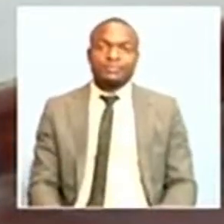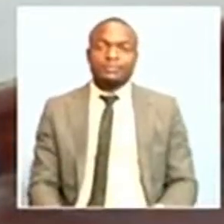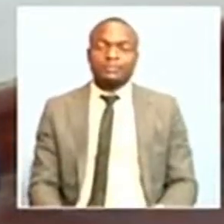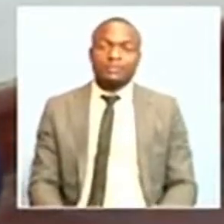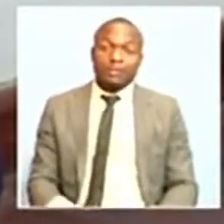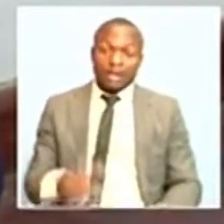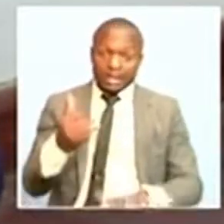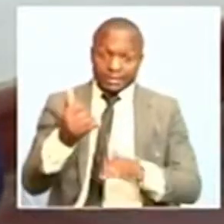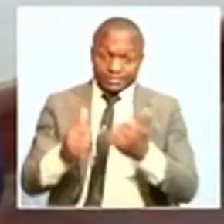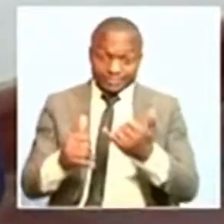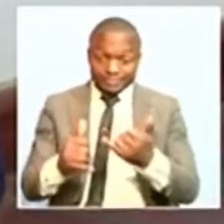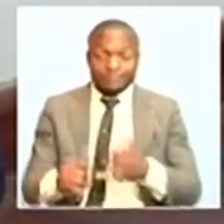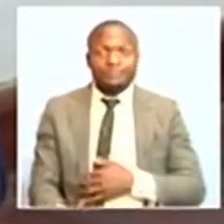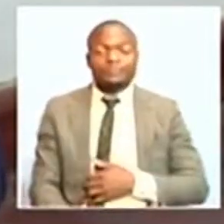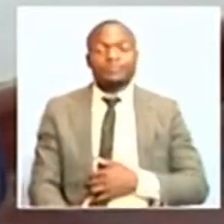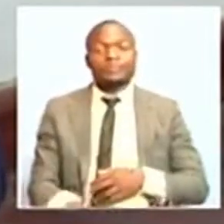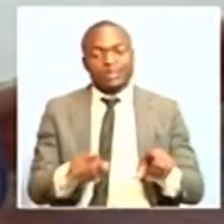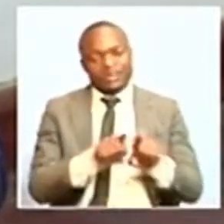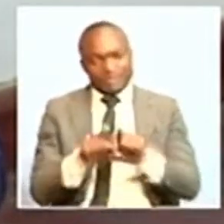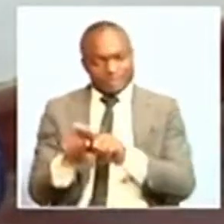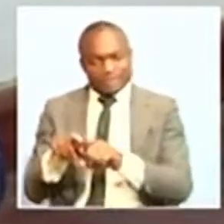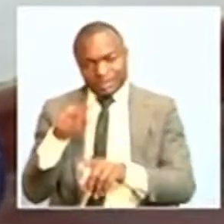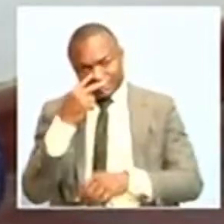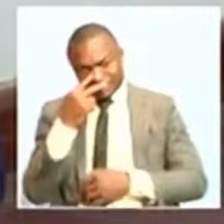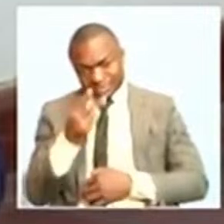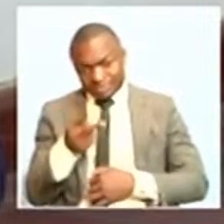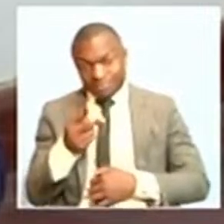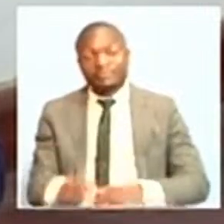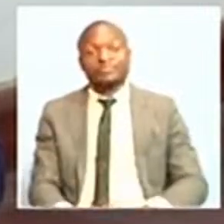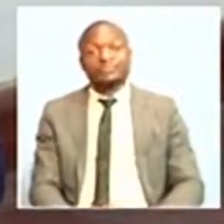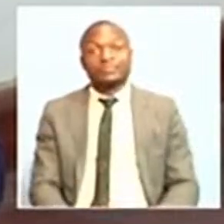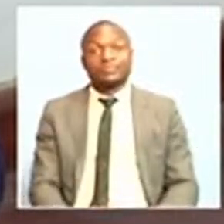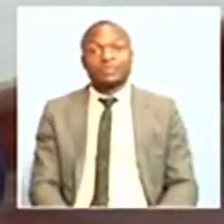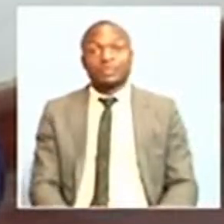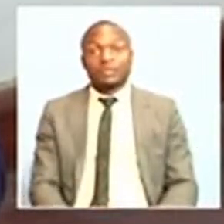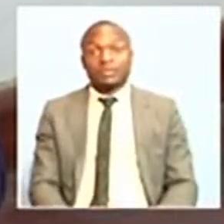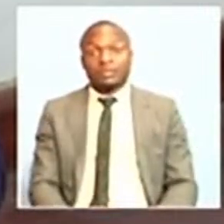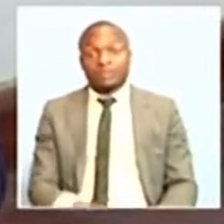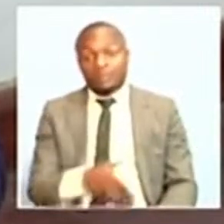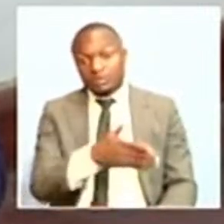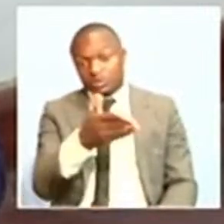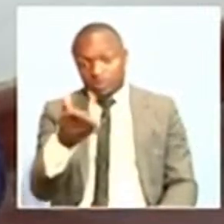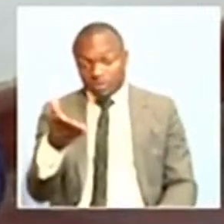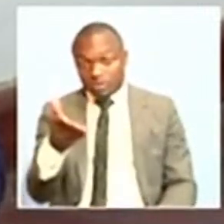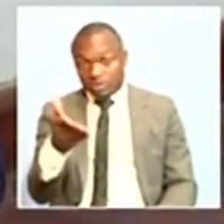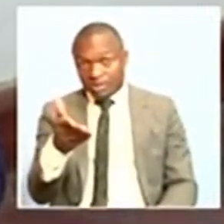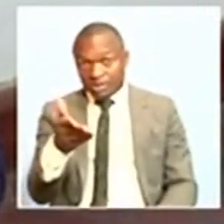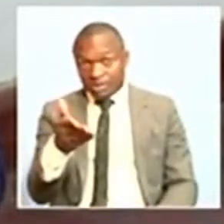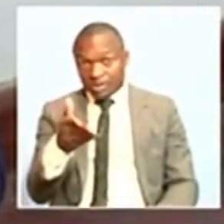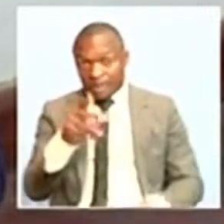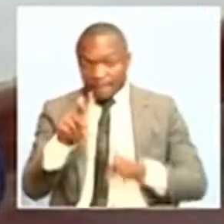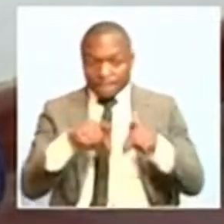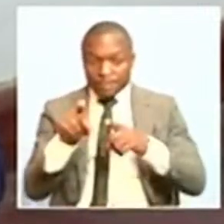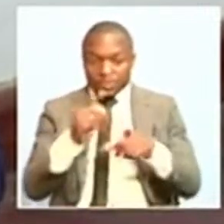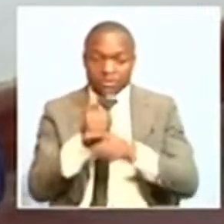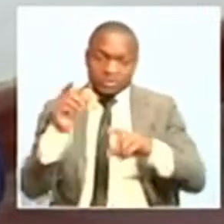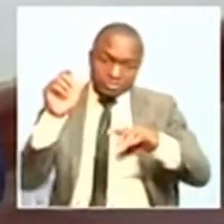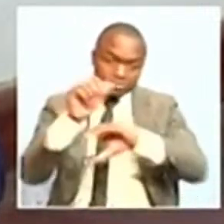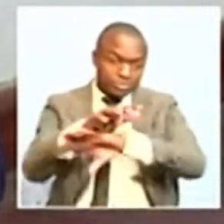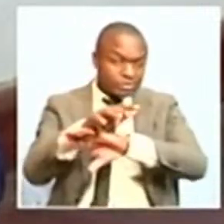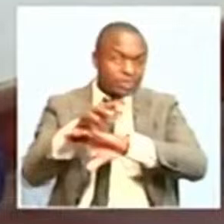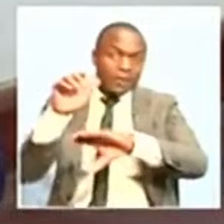And lastly, we also note that in terms of non-resident individuals who send remittances or engage in